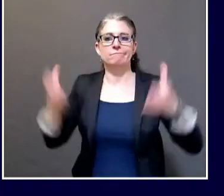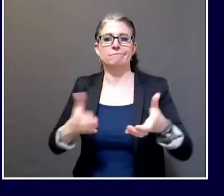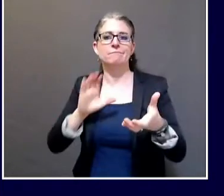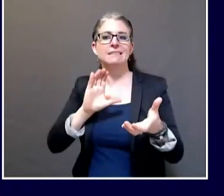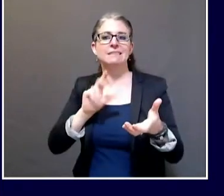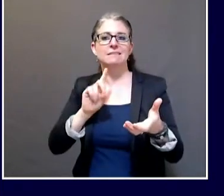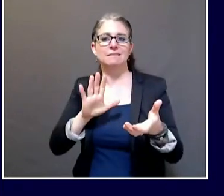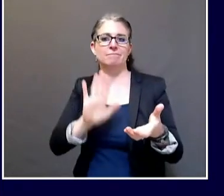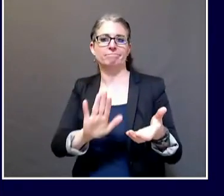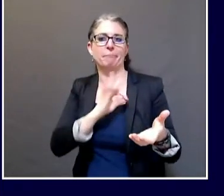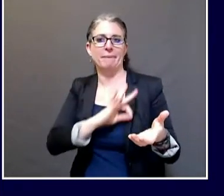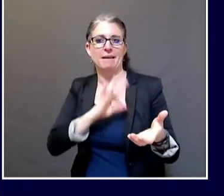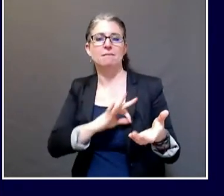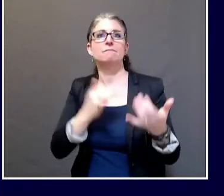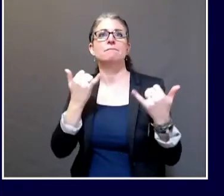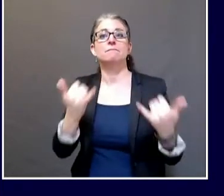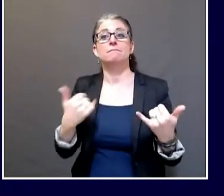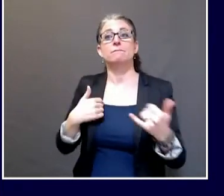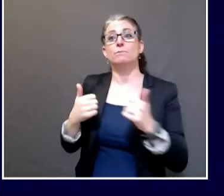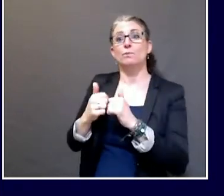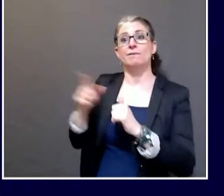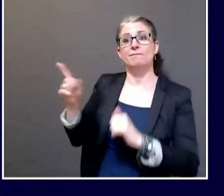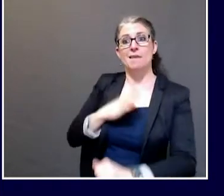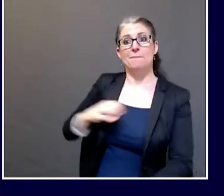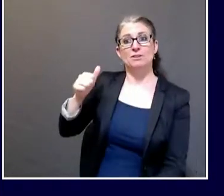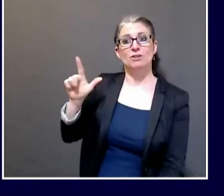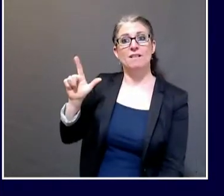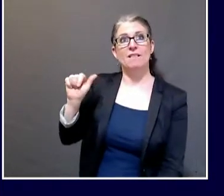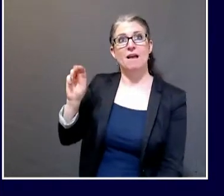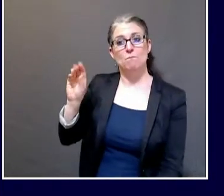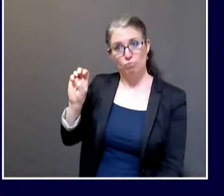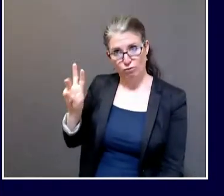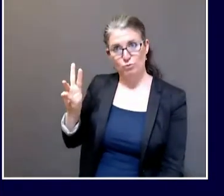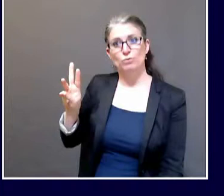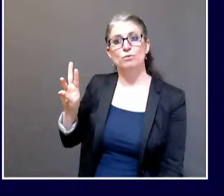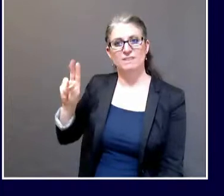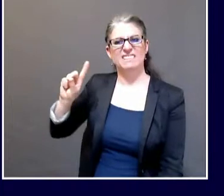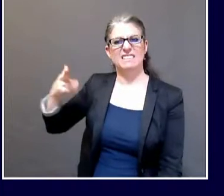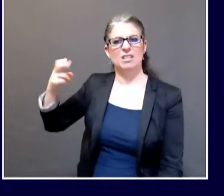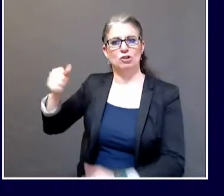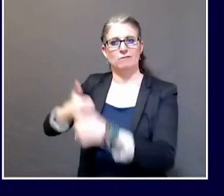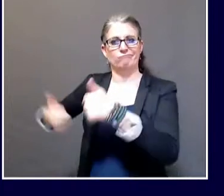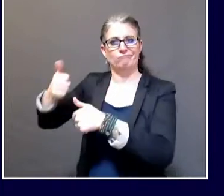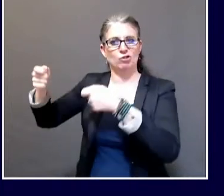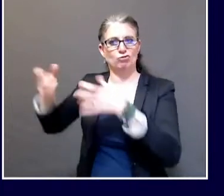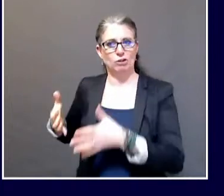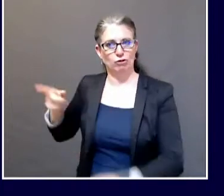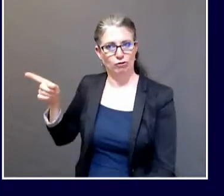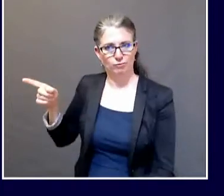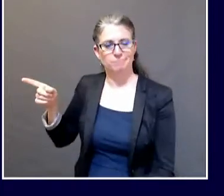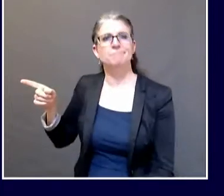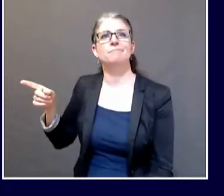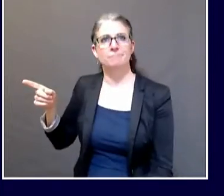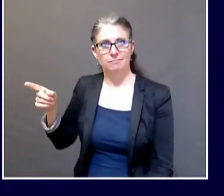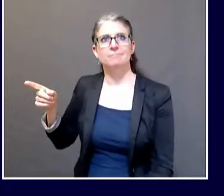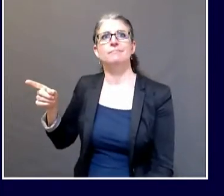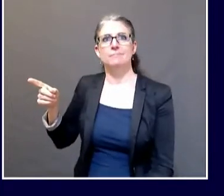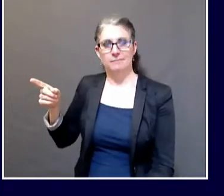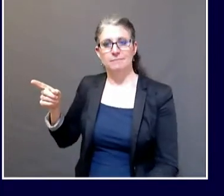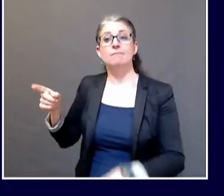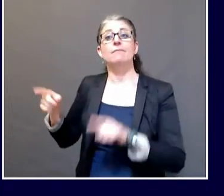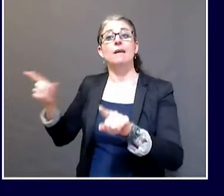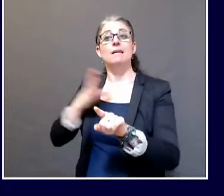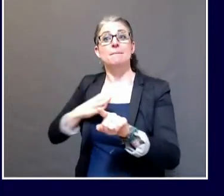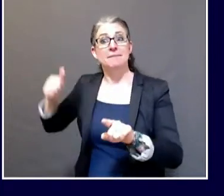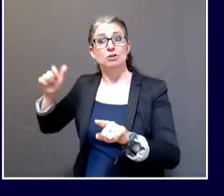this afternoon by Commissioner Jeanne Lambrew from Maine's Department of Health and Human Services. Commissioner Lambrew and I are here today to provide